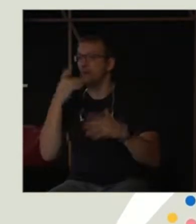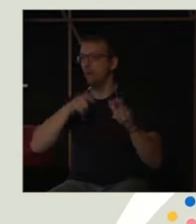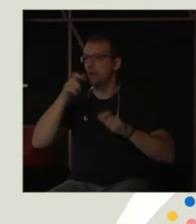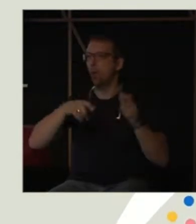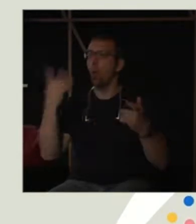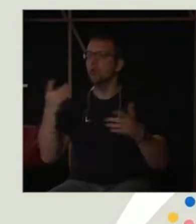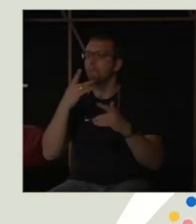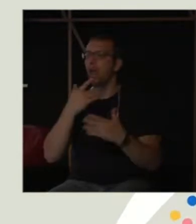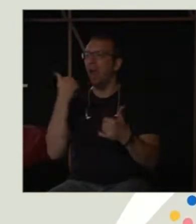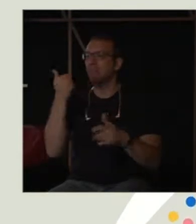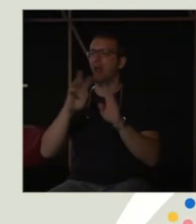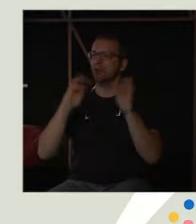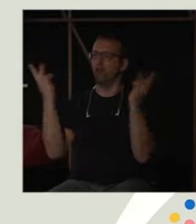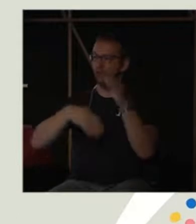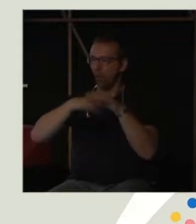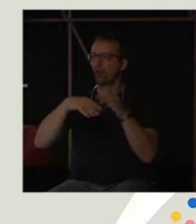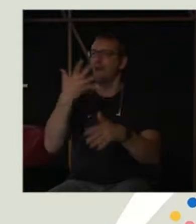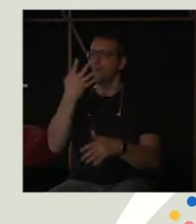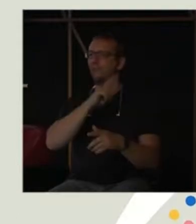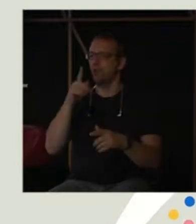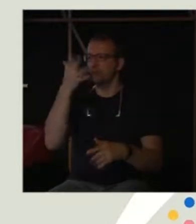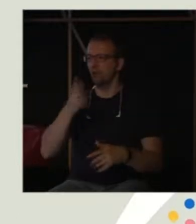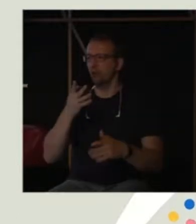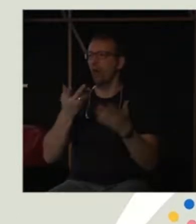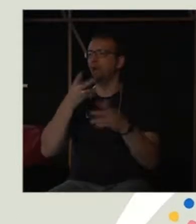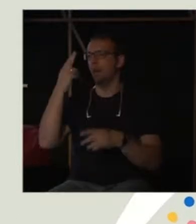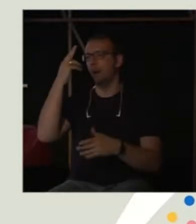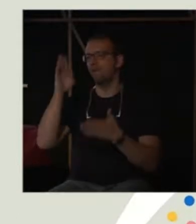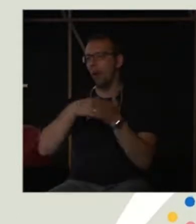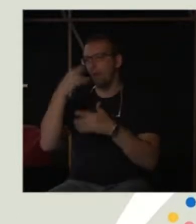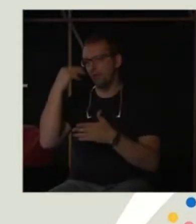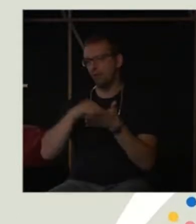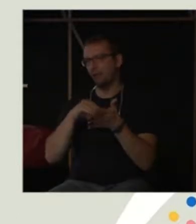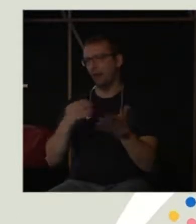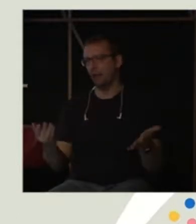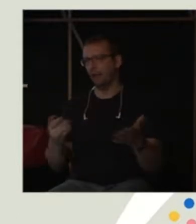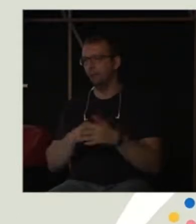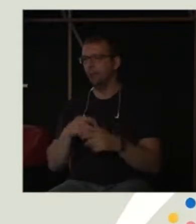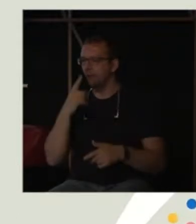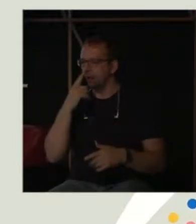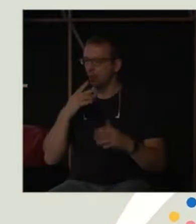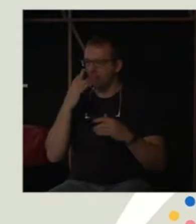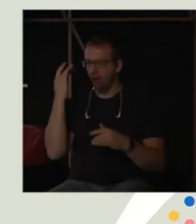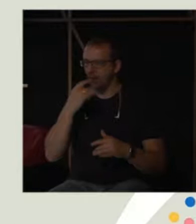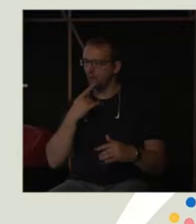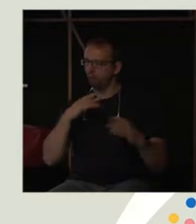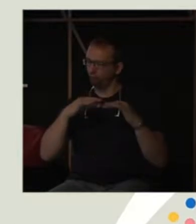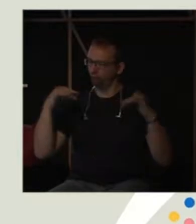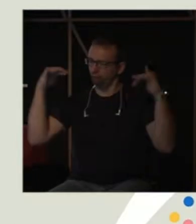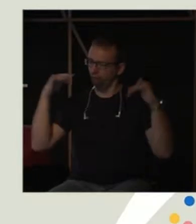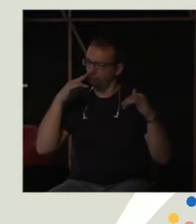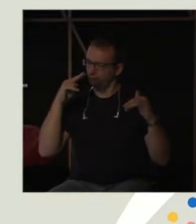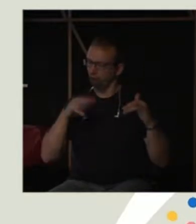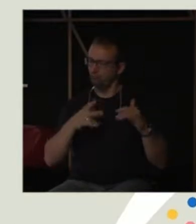least 5,500 spectators will be colourblind. So being able to see the team on the left playing in an all-red kit could be a huge